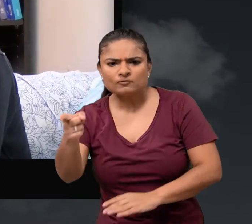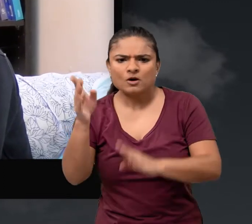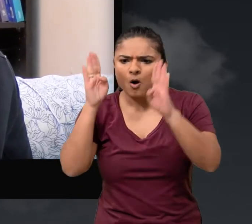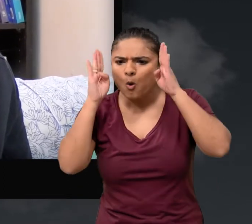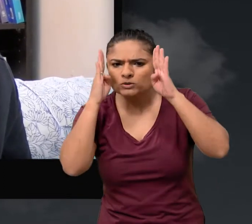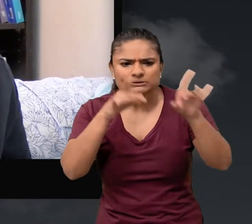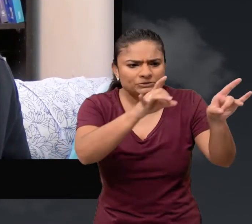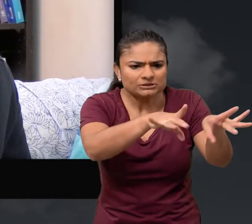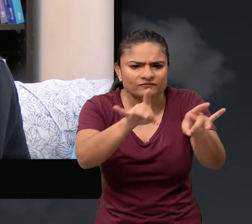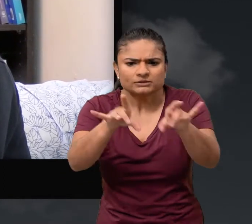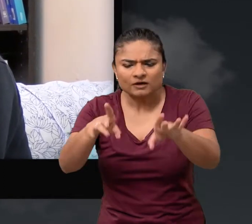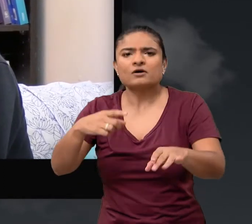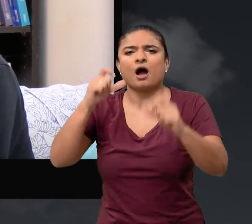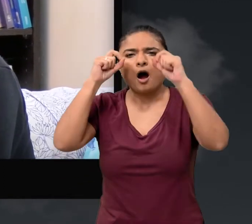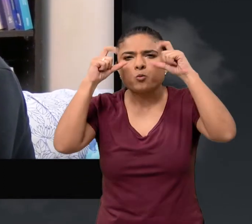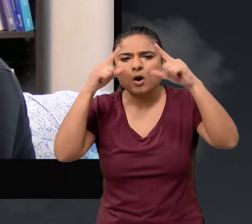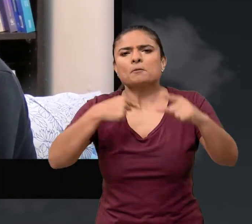to contribute to